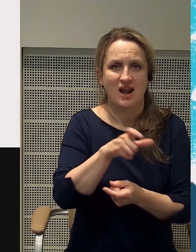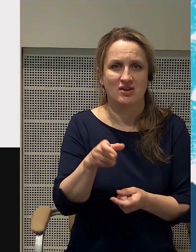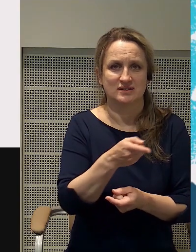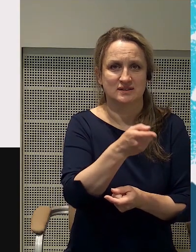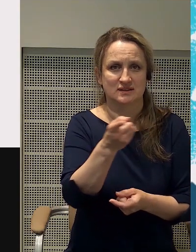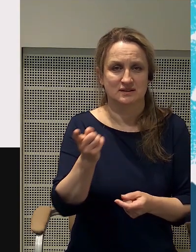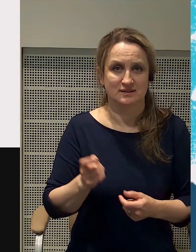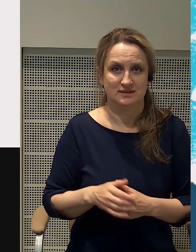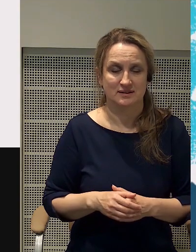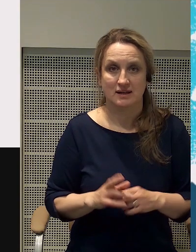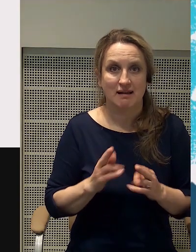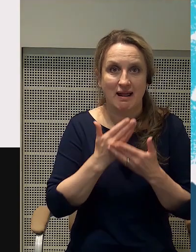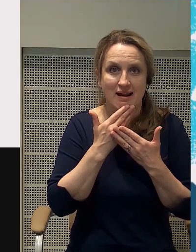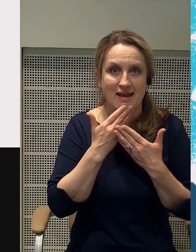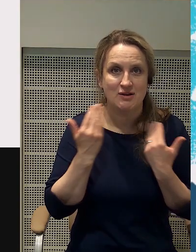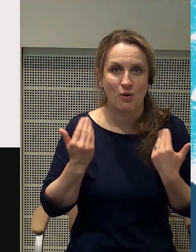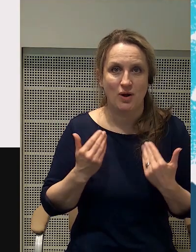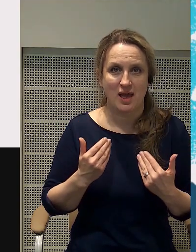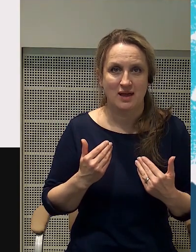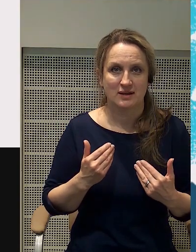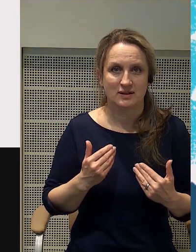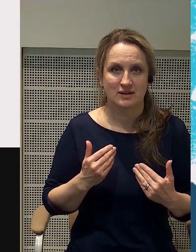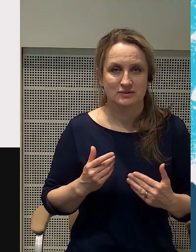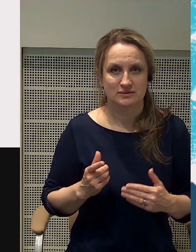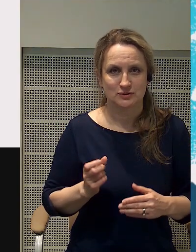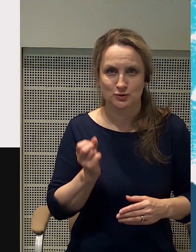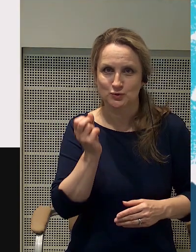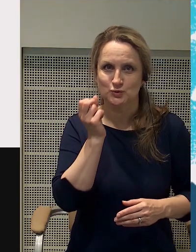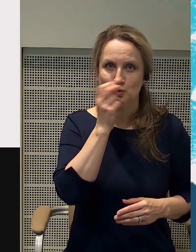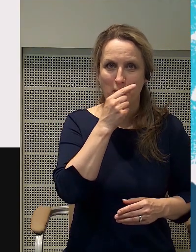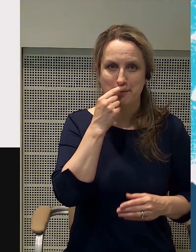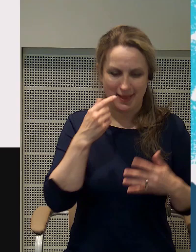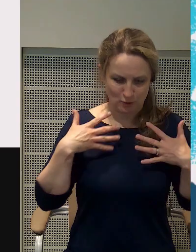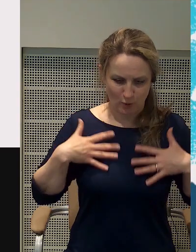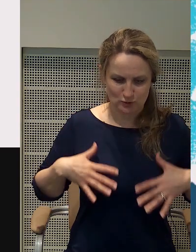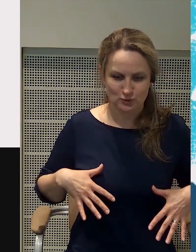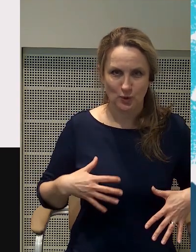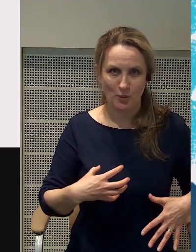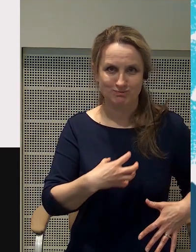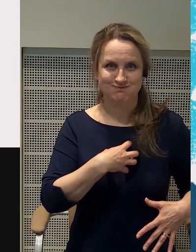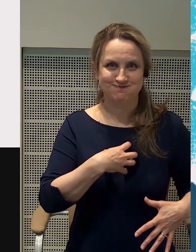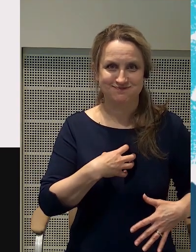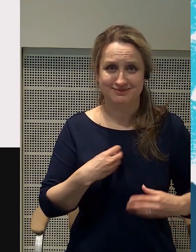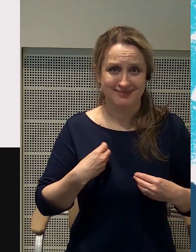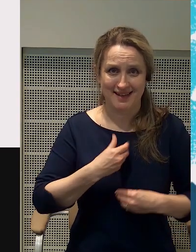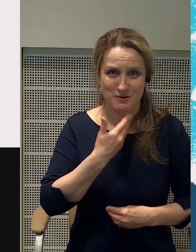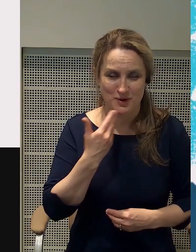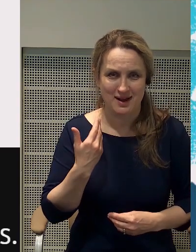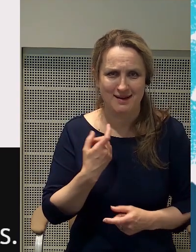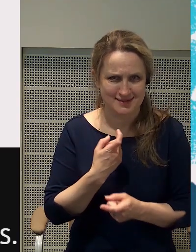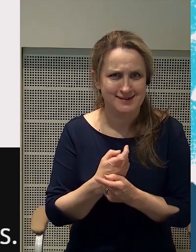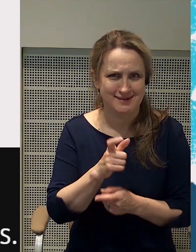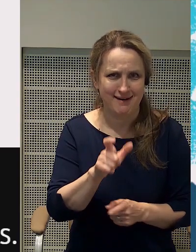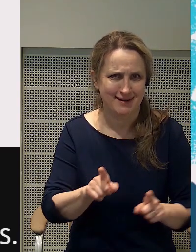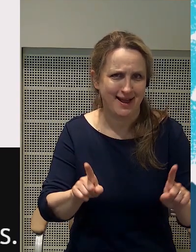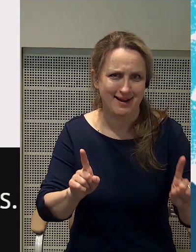we can. Today is the Rare Disease Day, and I hope we all can reflect about